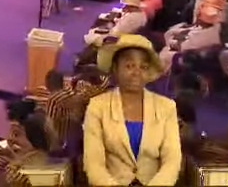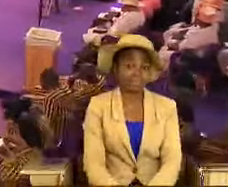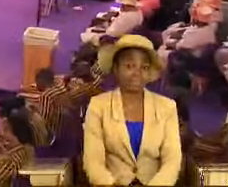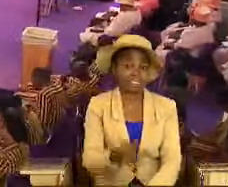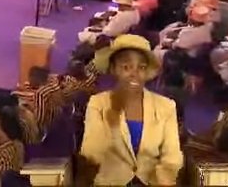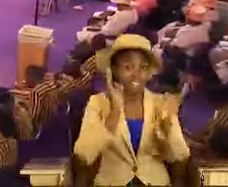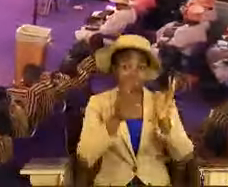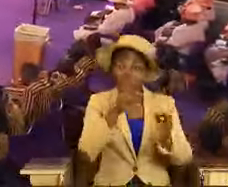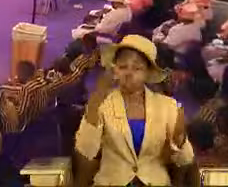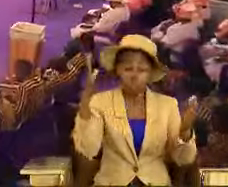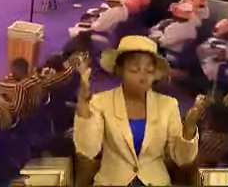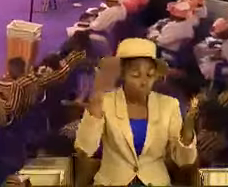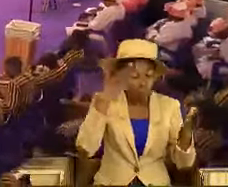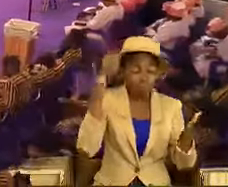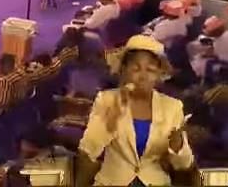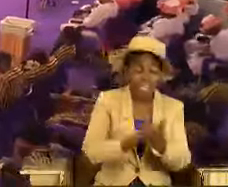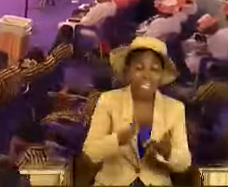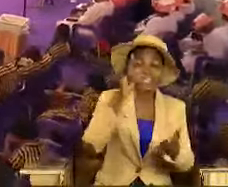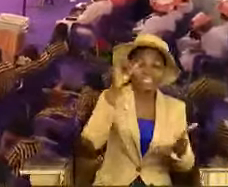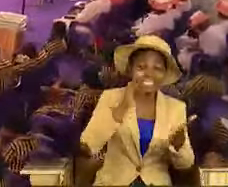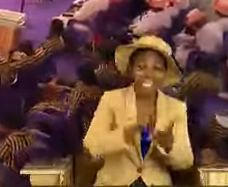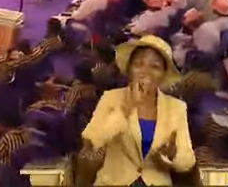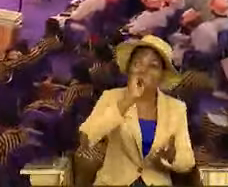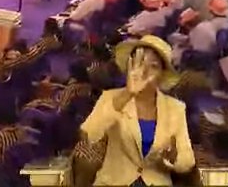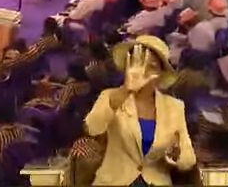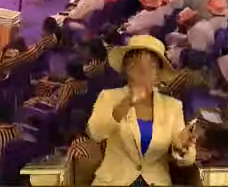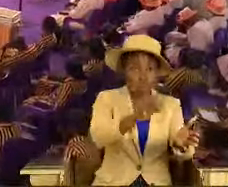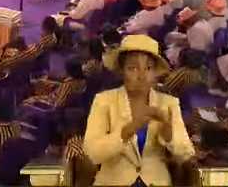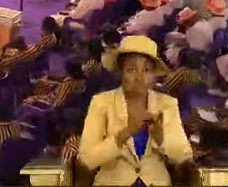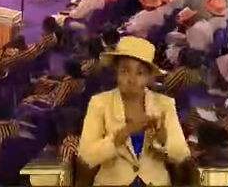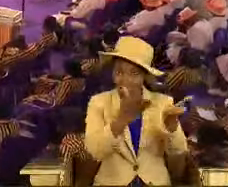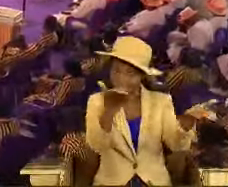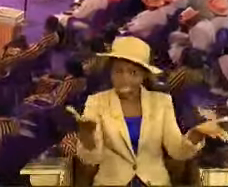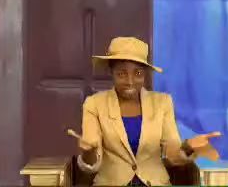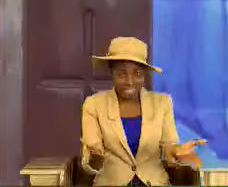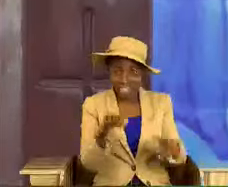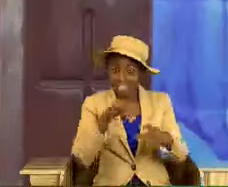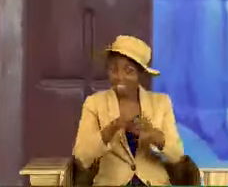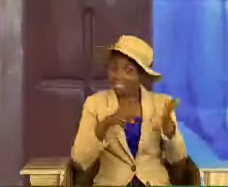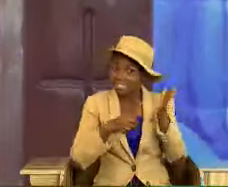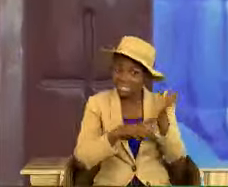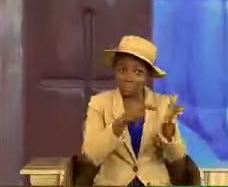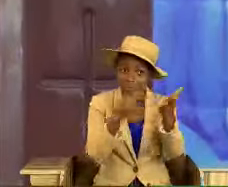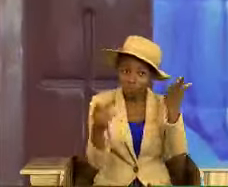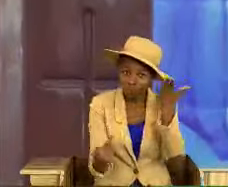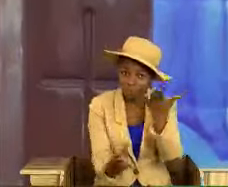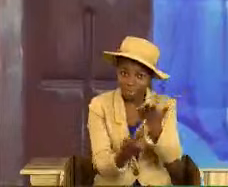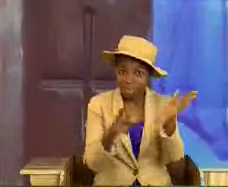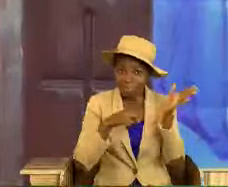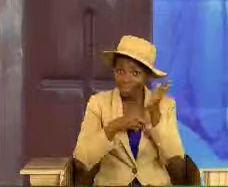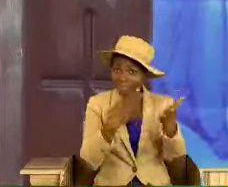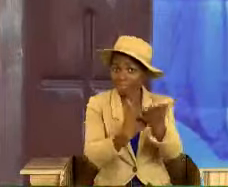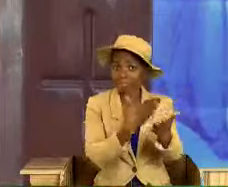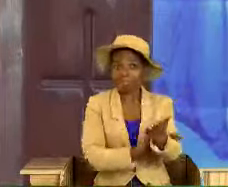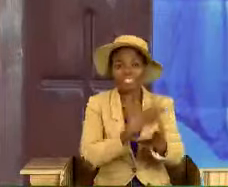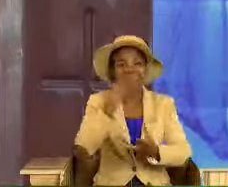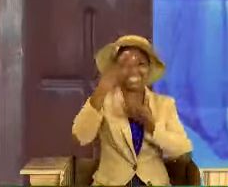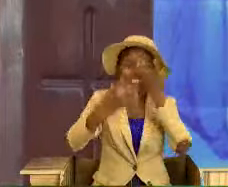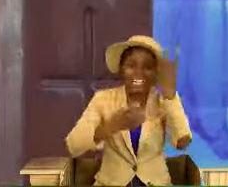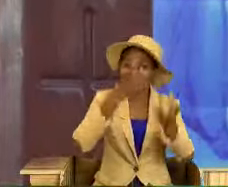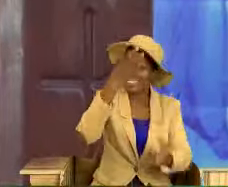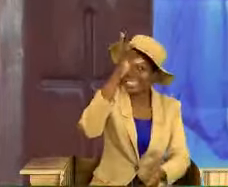lot here in this prayer program of this morning shout is